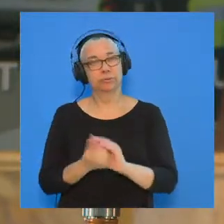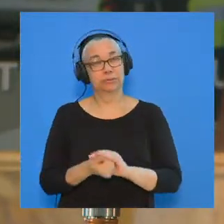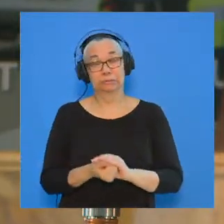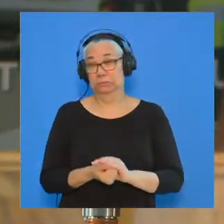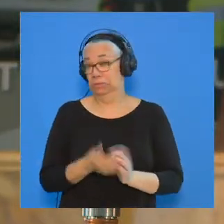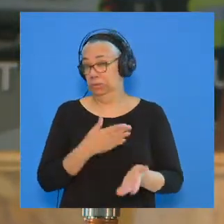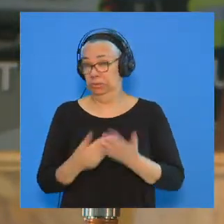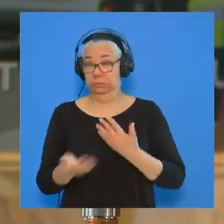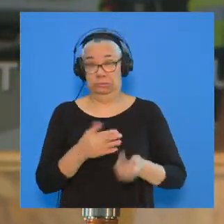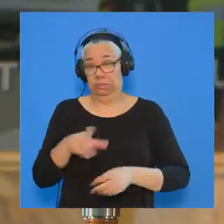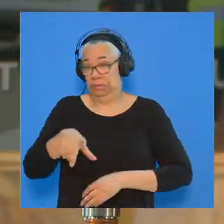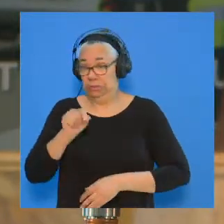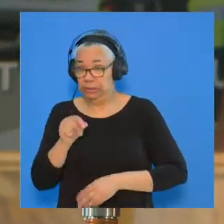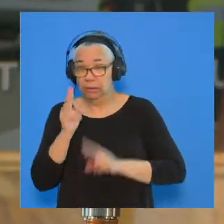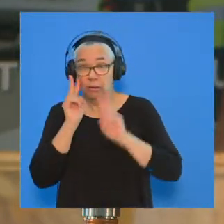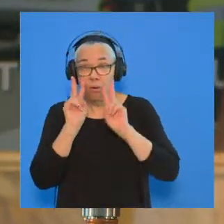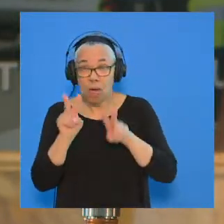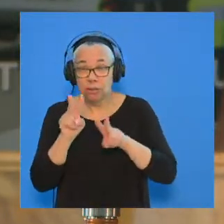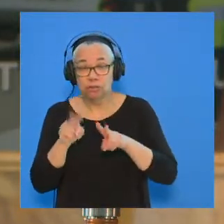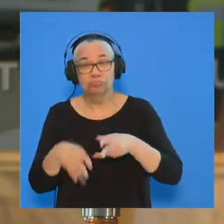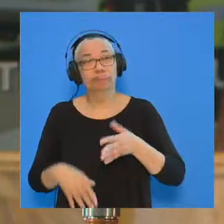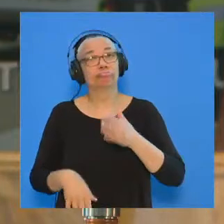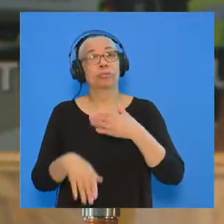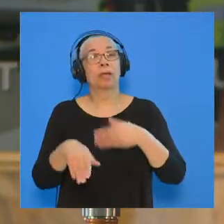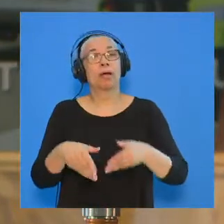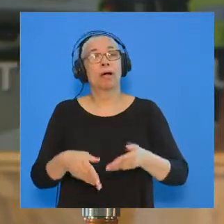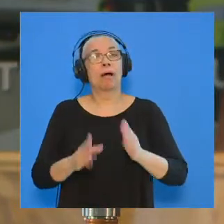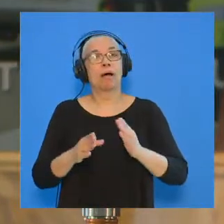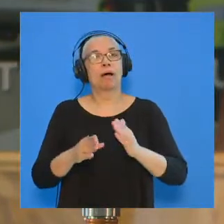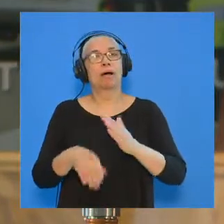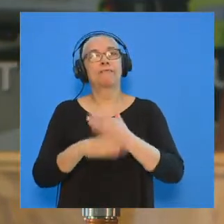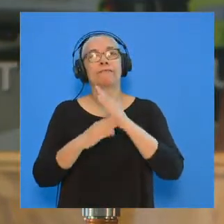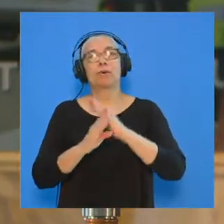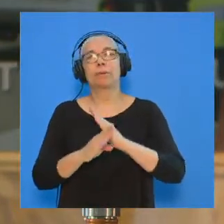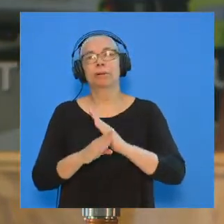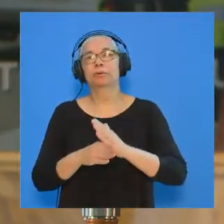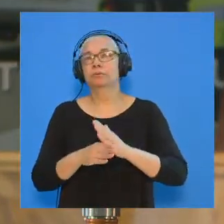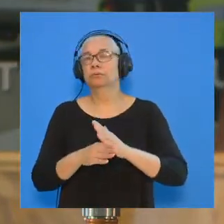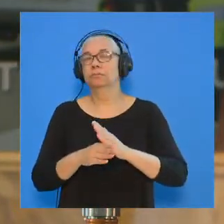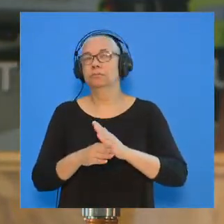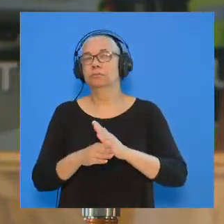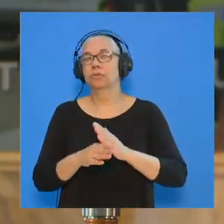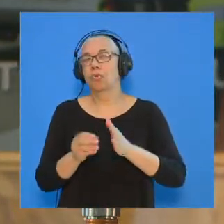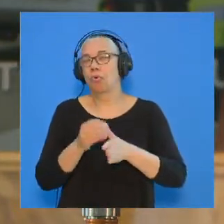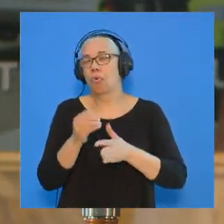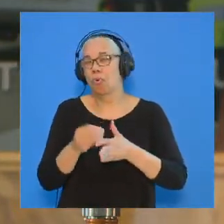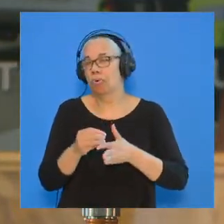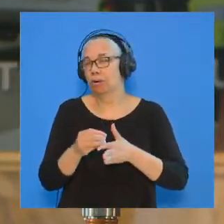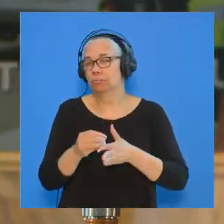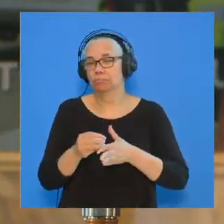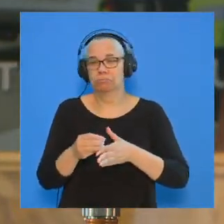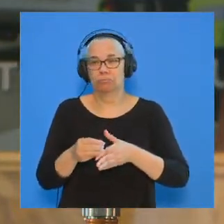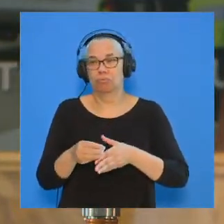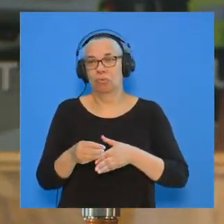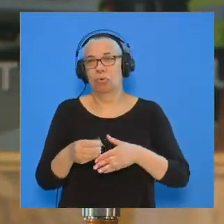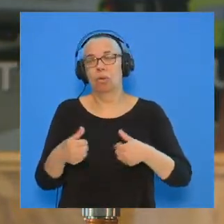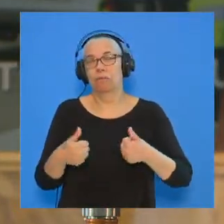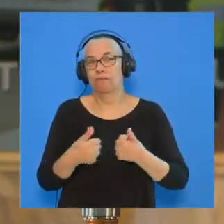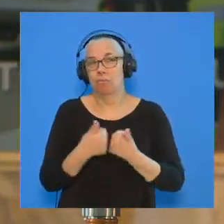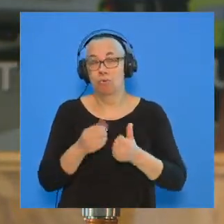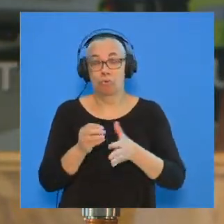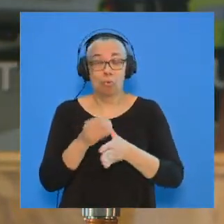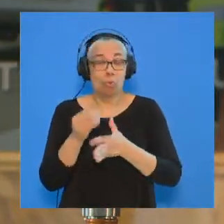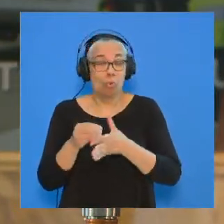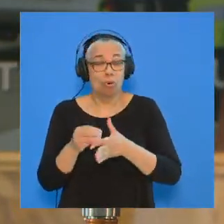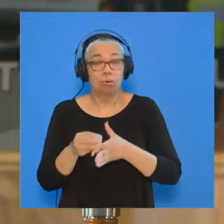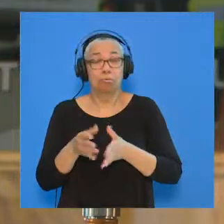crowd of 20 watching a football match, or alternatively a crowd of 20 on a boat,